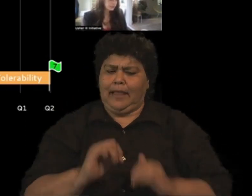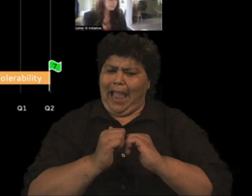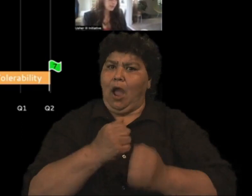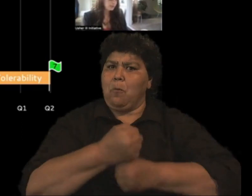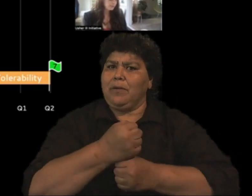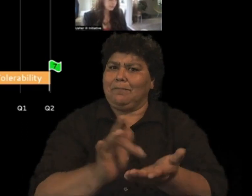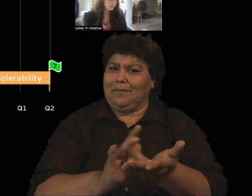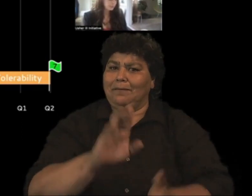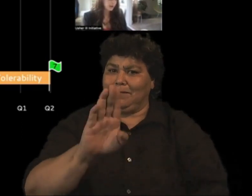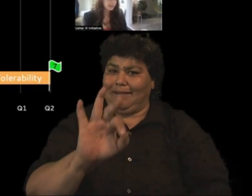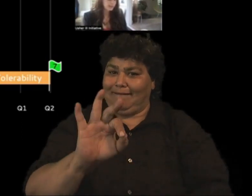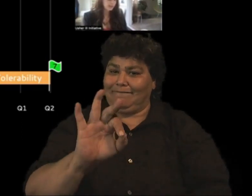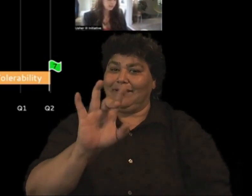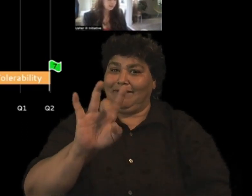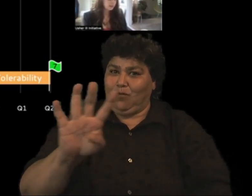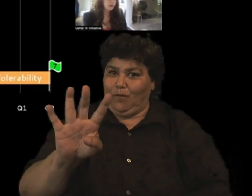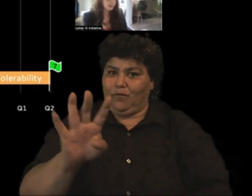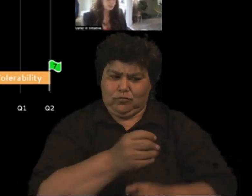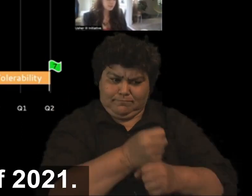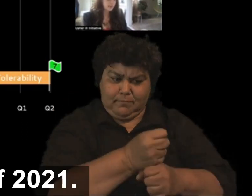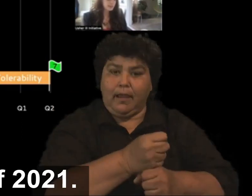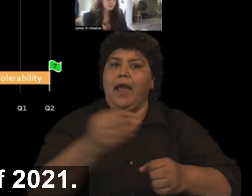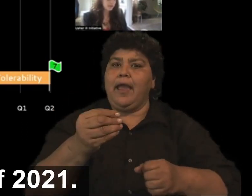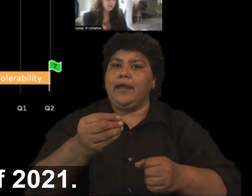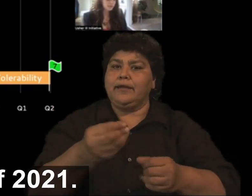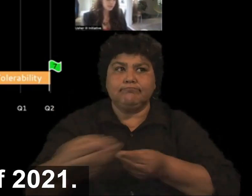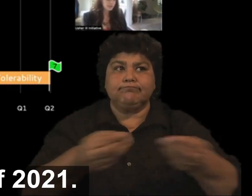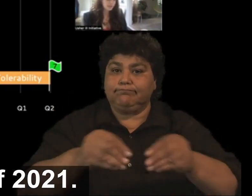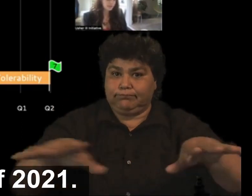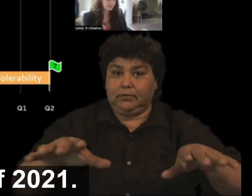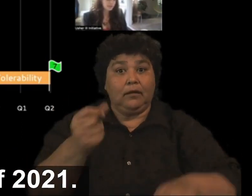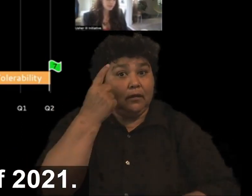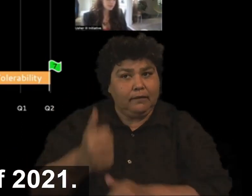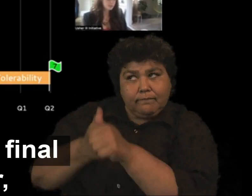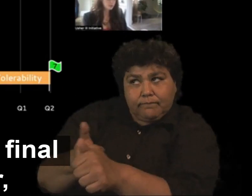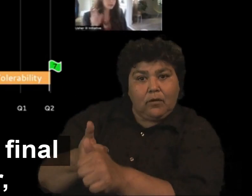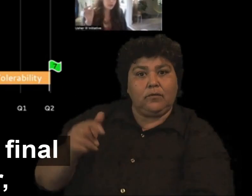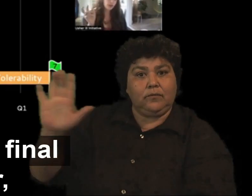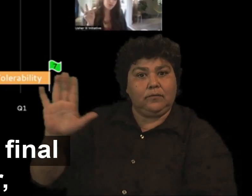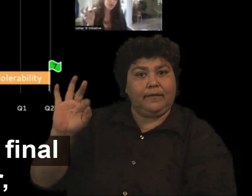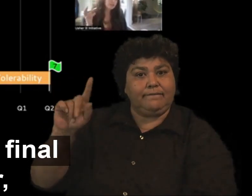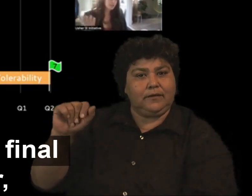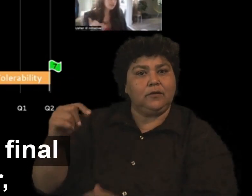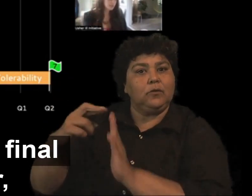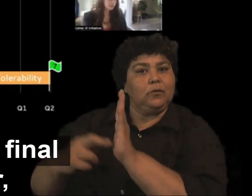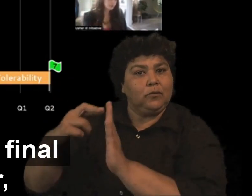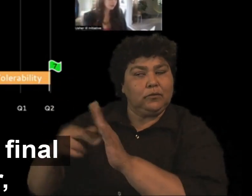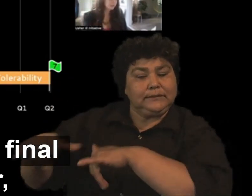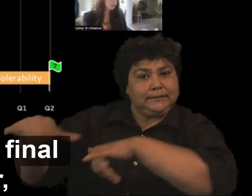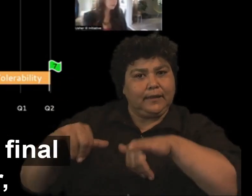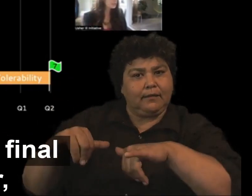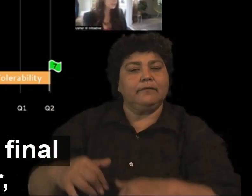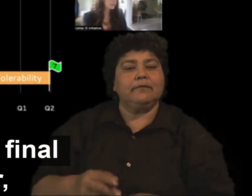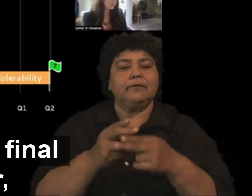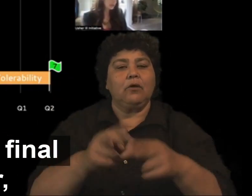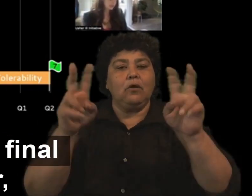producing BF844 at scale and in compliance with regulatory standards, so-called non-GMP material, which